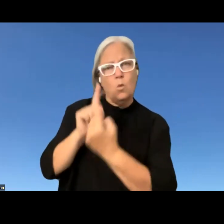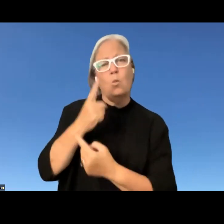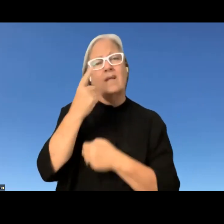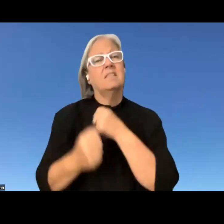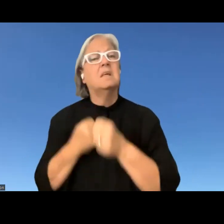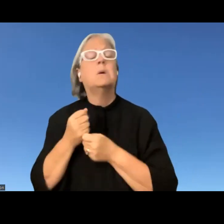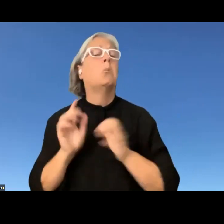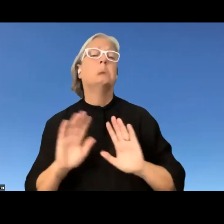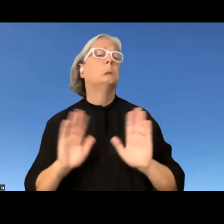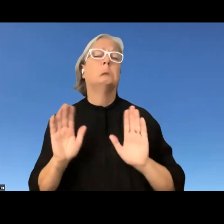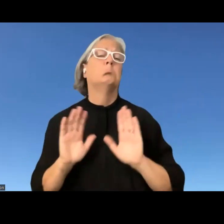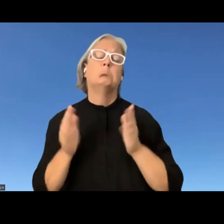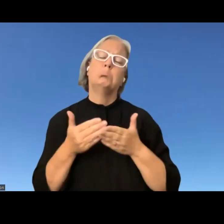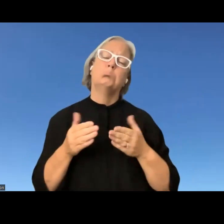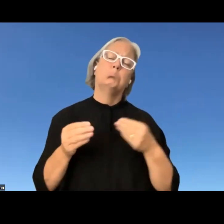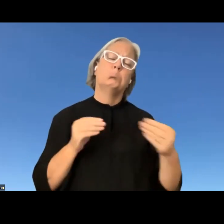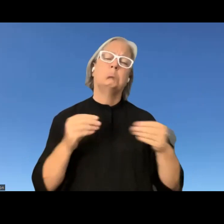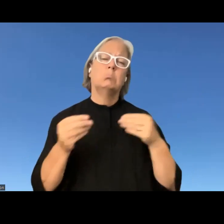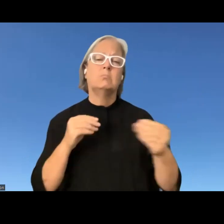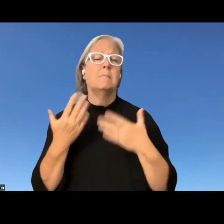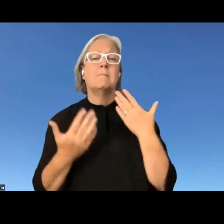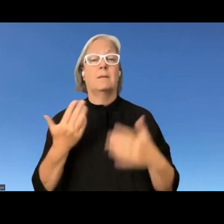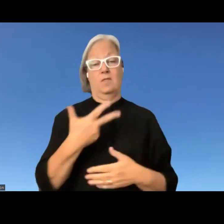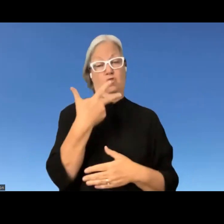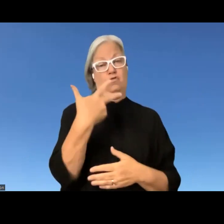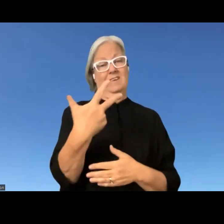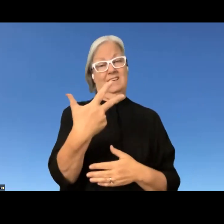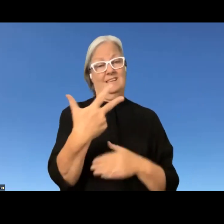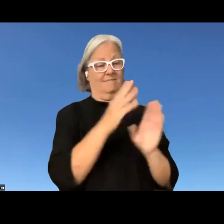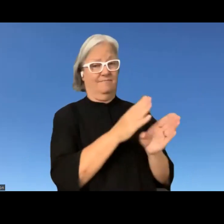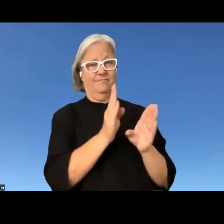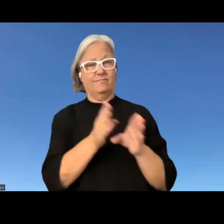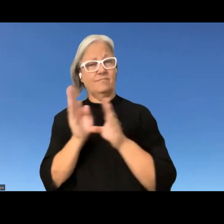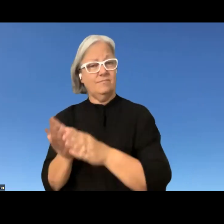are 3 internships that got the